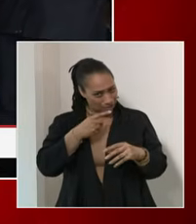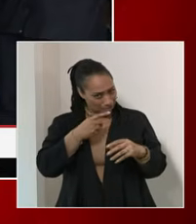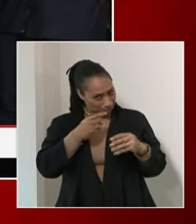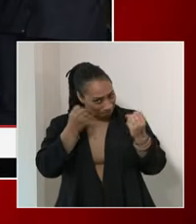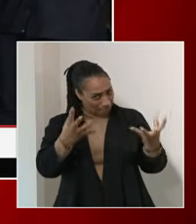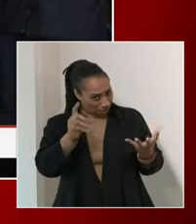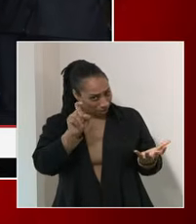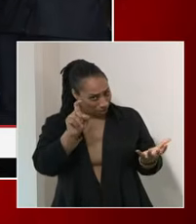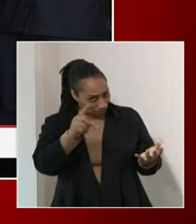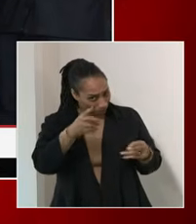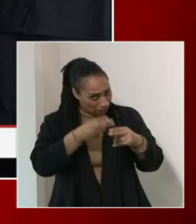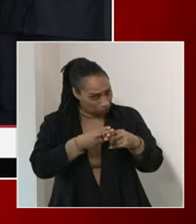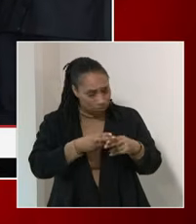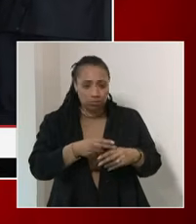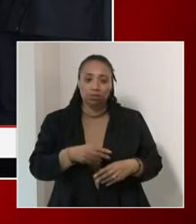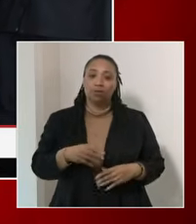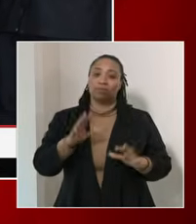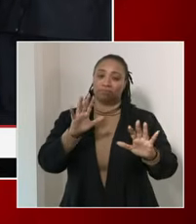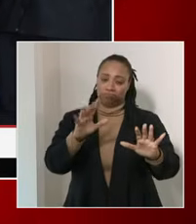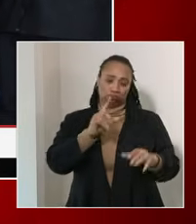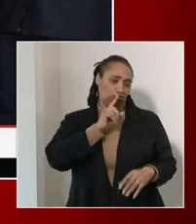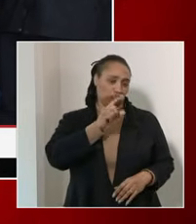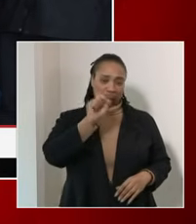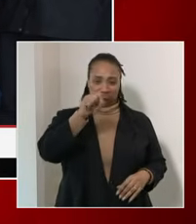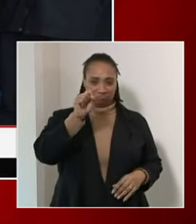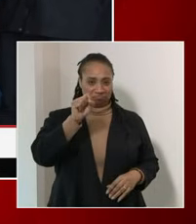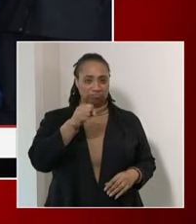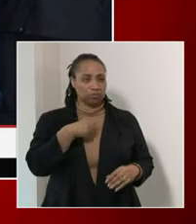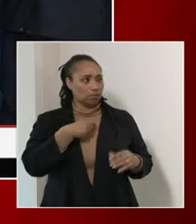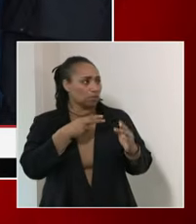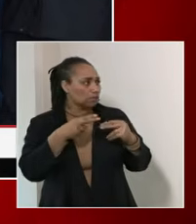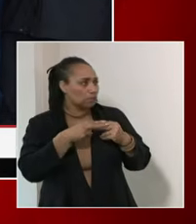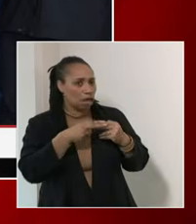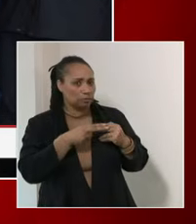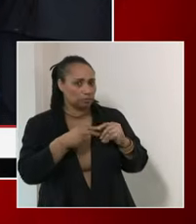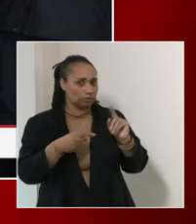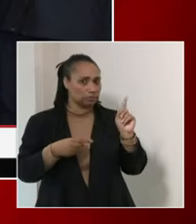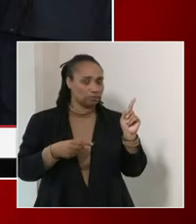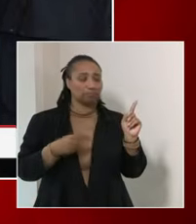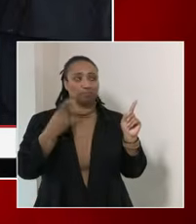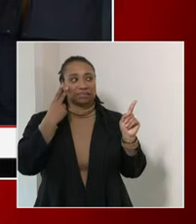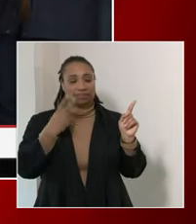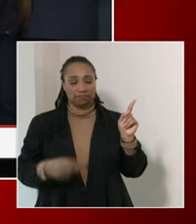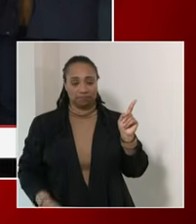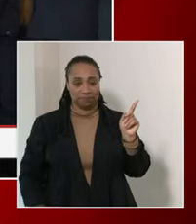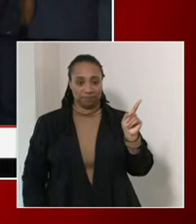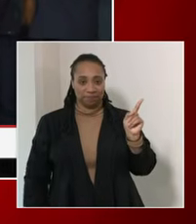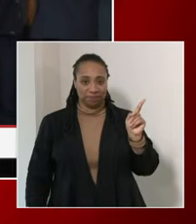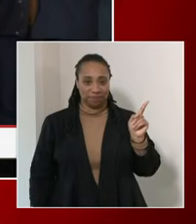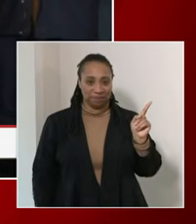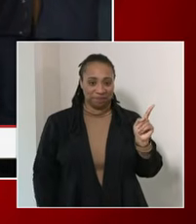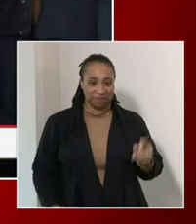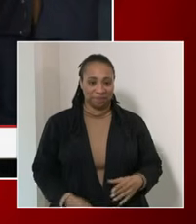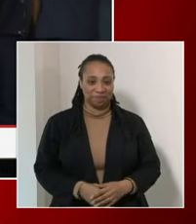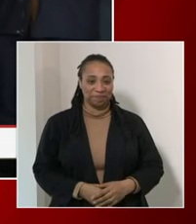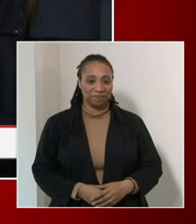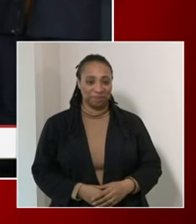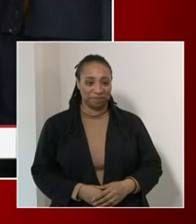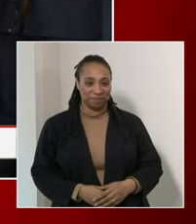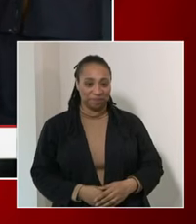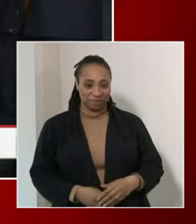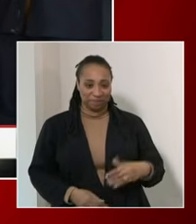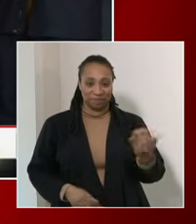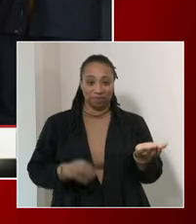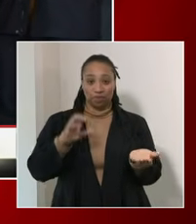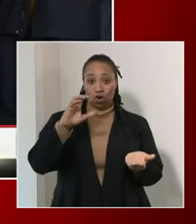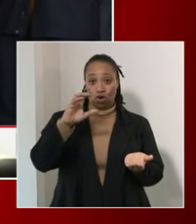and I think we have a slide that gives that information as well. Carter Barron is about 50% full. We're looking at